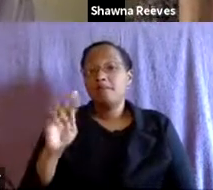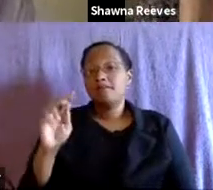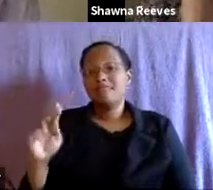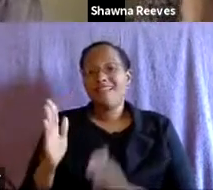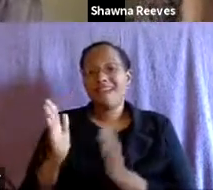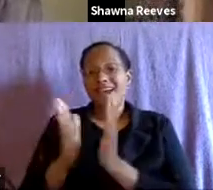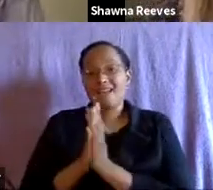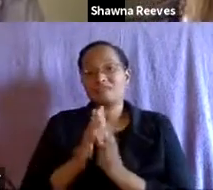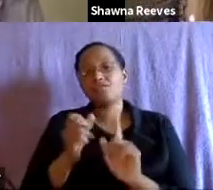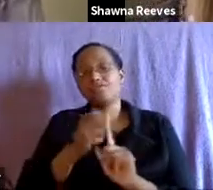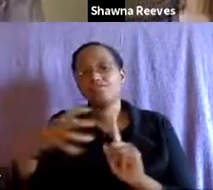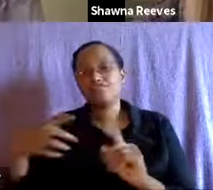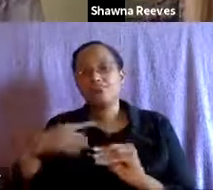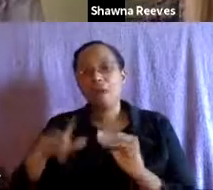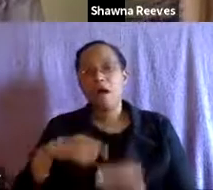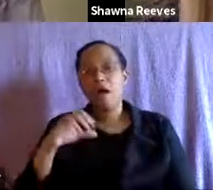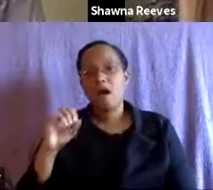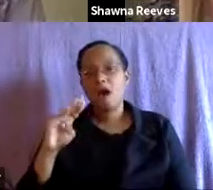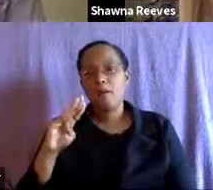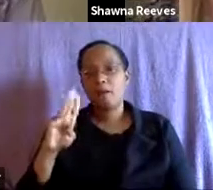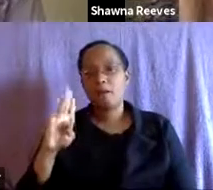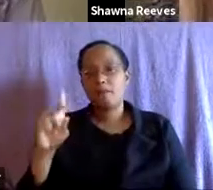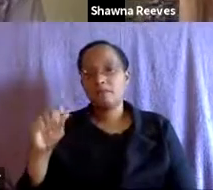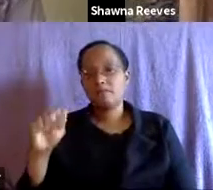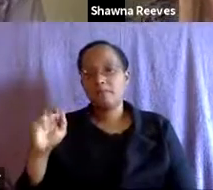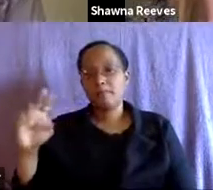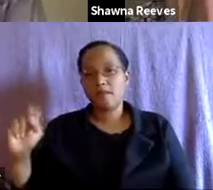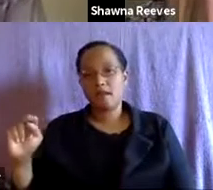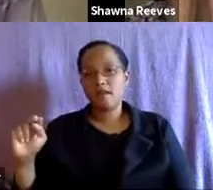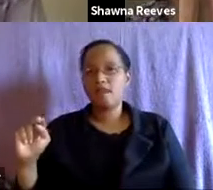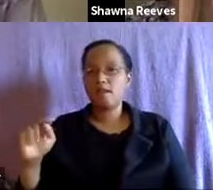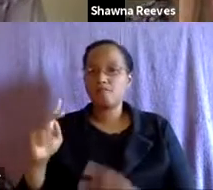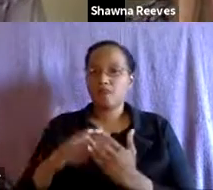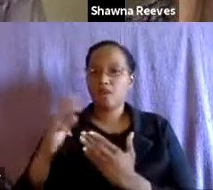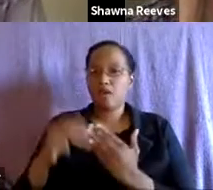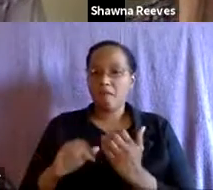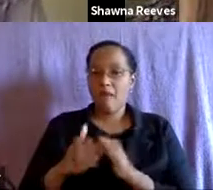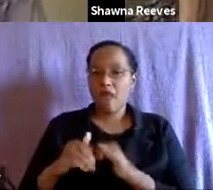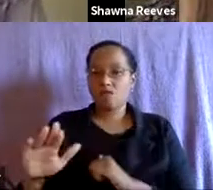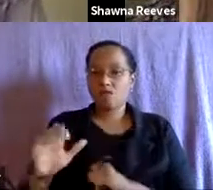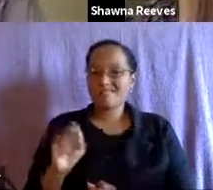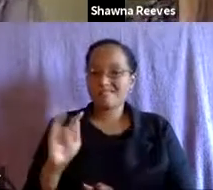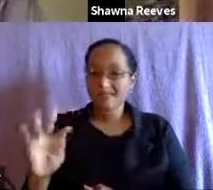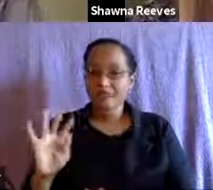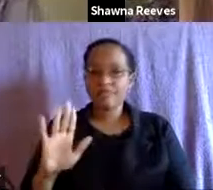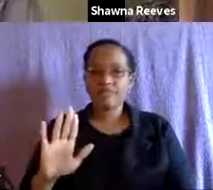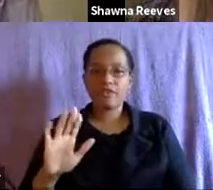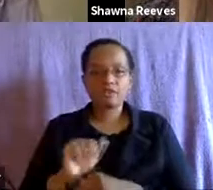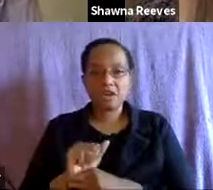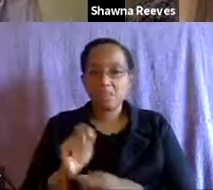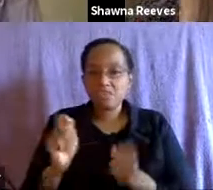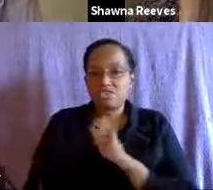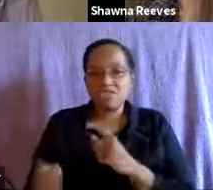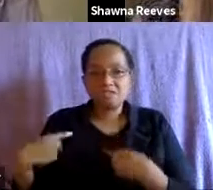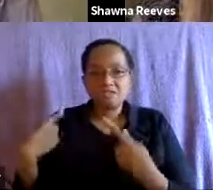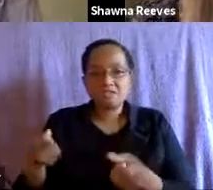facilities. Benson also has excellent taste in music. I'll let you guys all know that. I want to start off by having